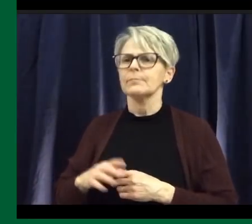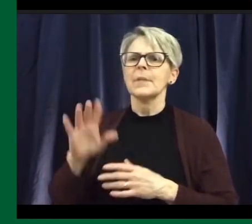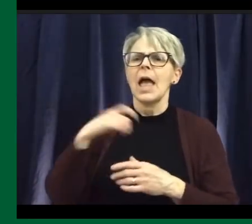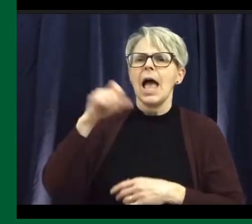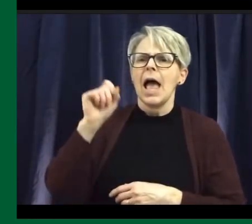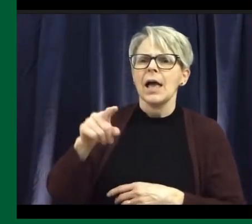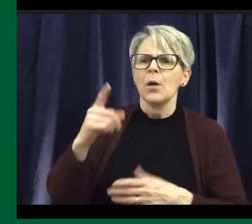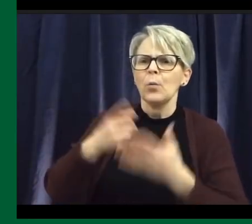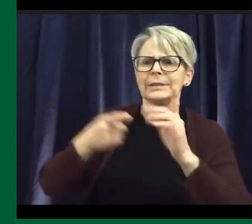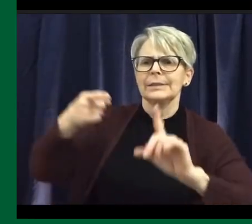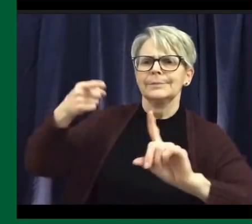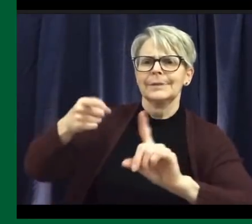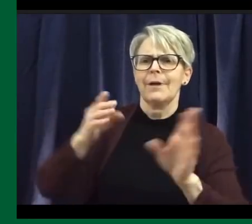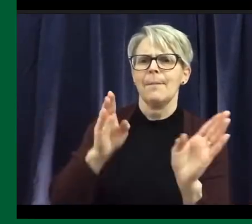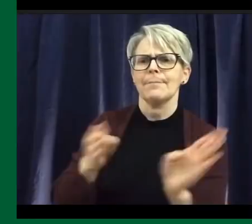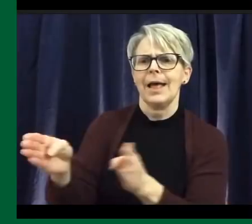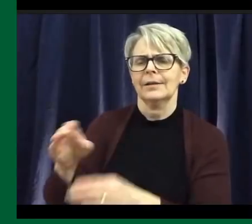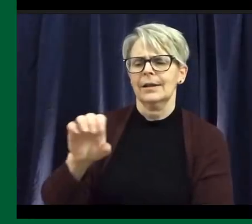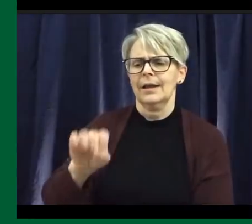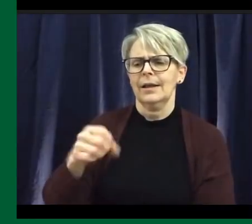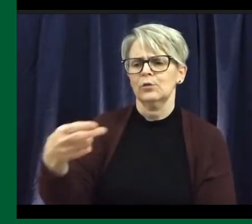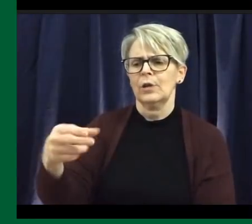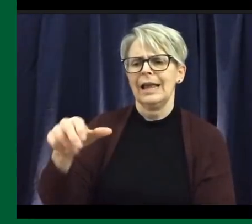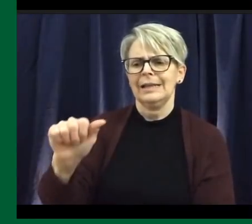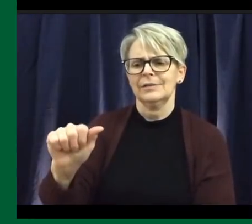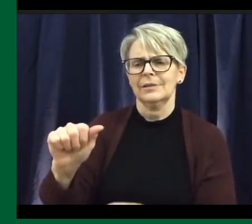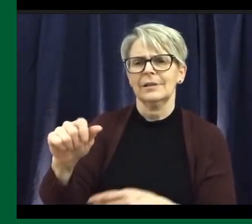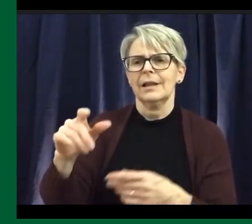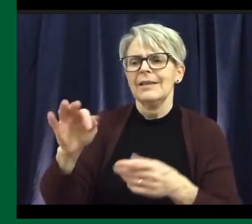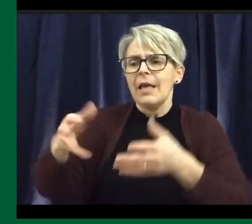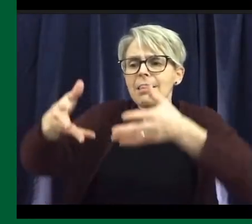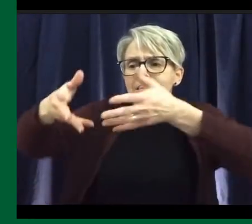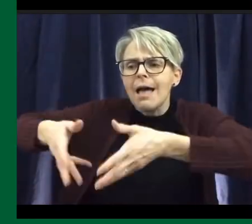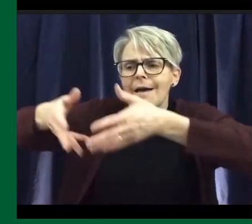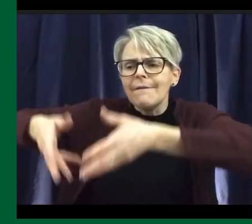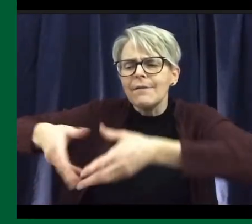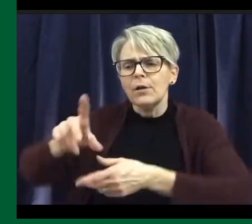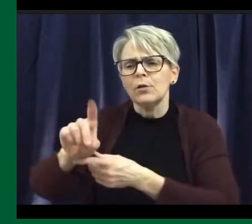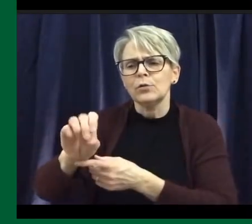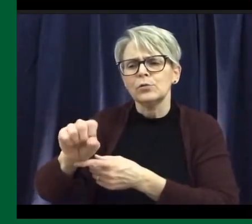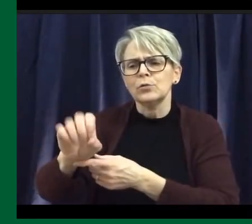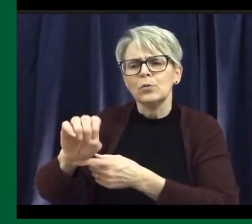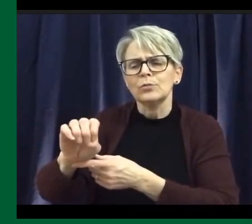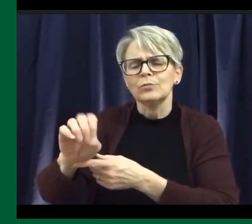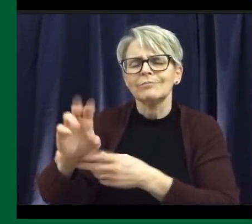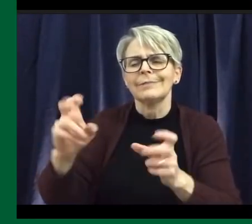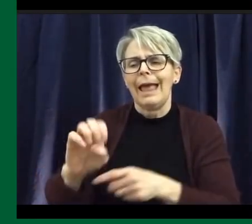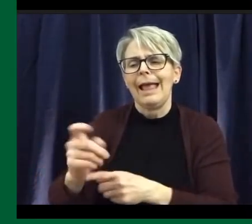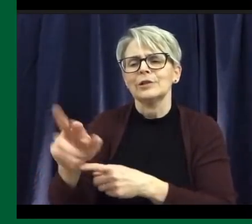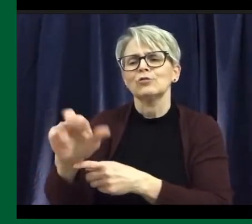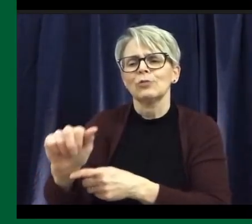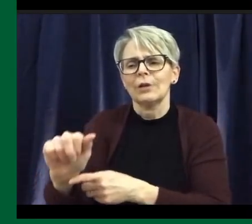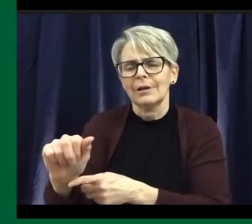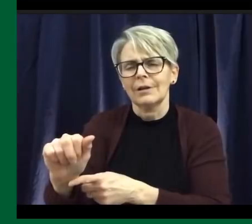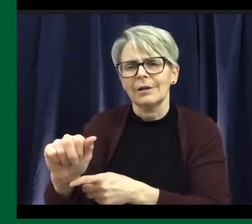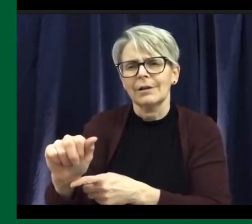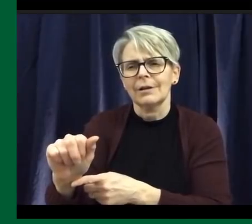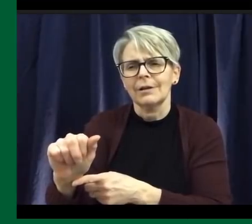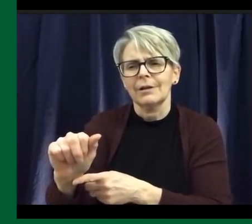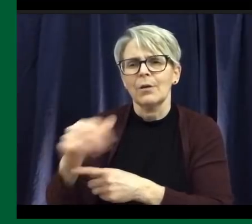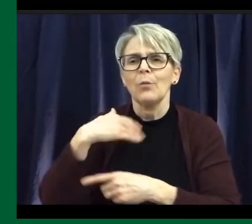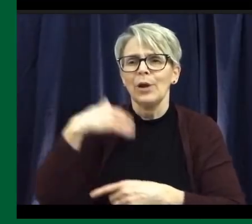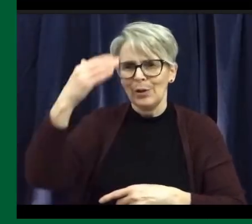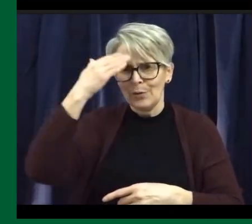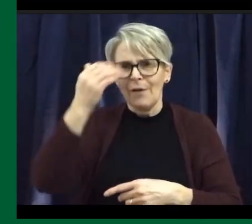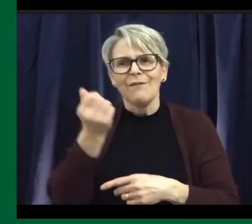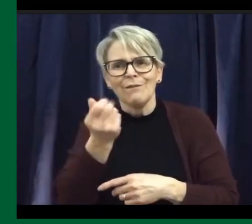health authority have in place when there are extra vaccine doses? By that, there have been, as far as we're aware, several